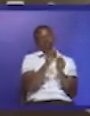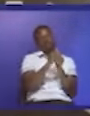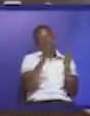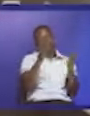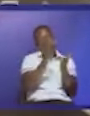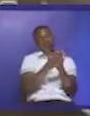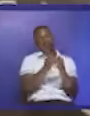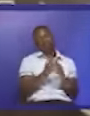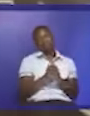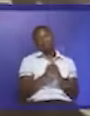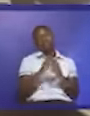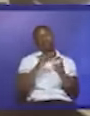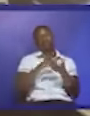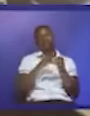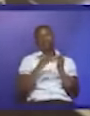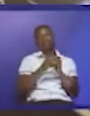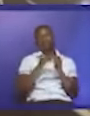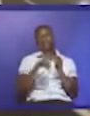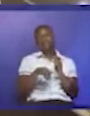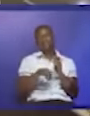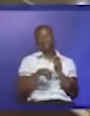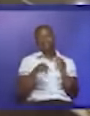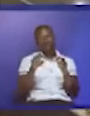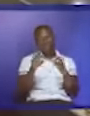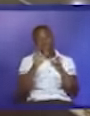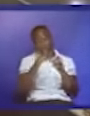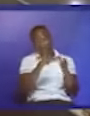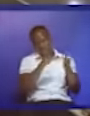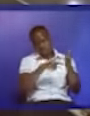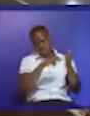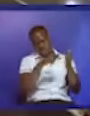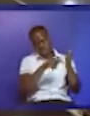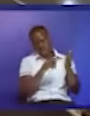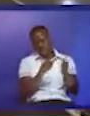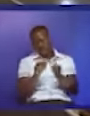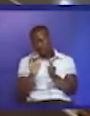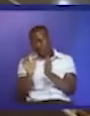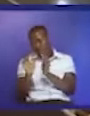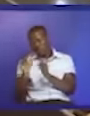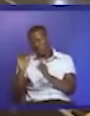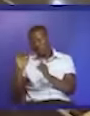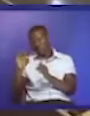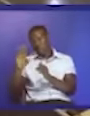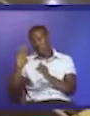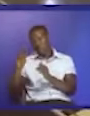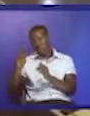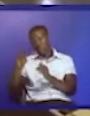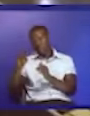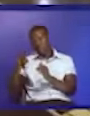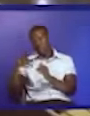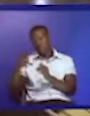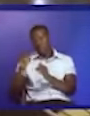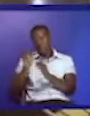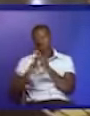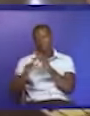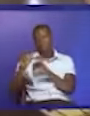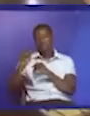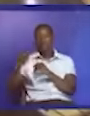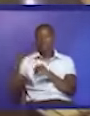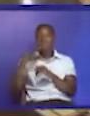You connect this with Ephesians chapter 3 and verse 10. It says, to the intent that now